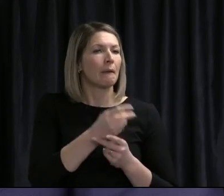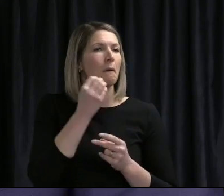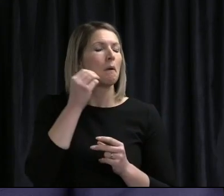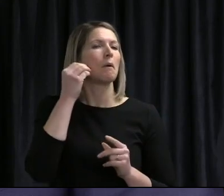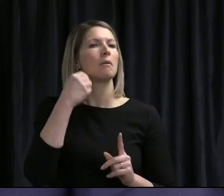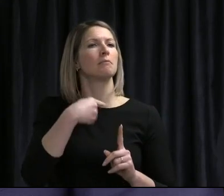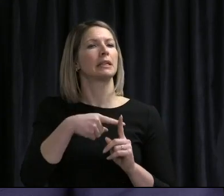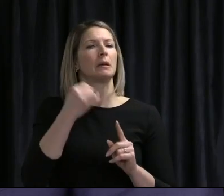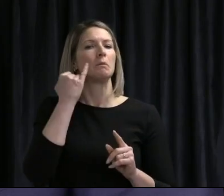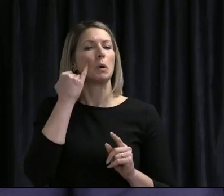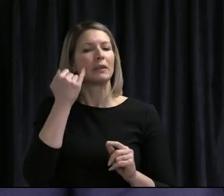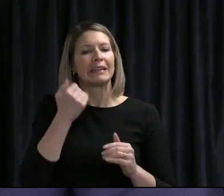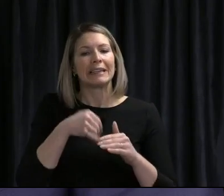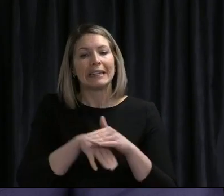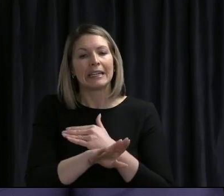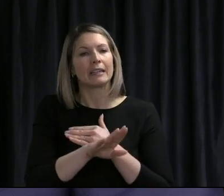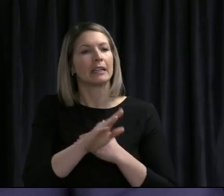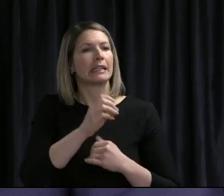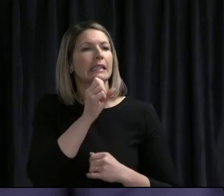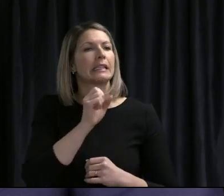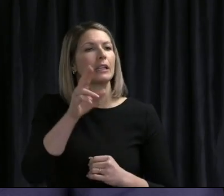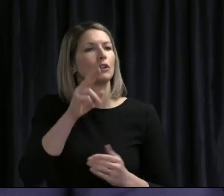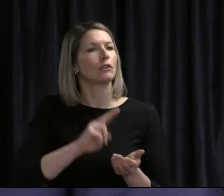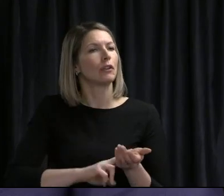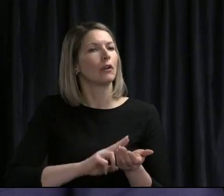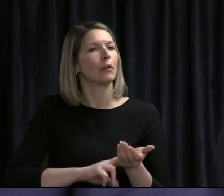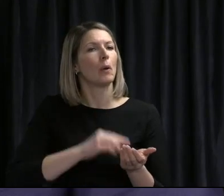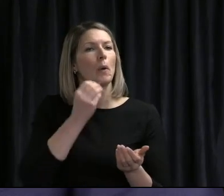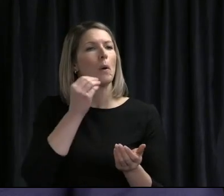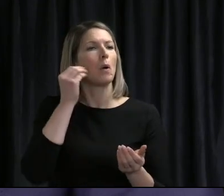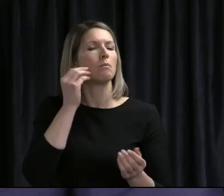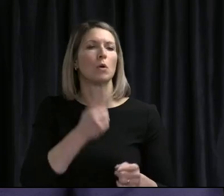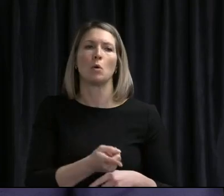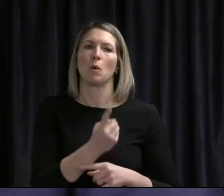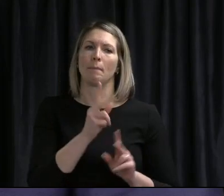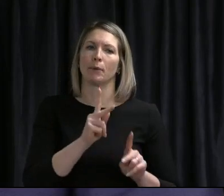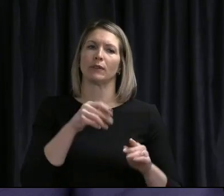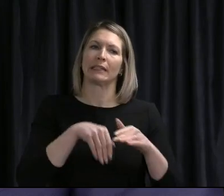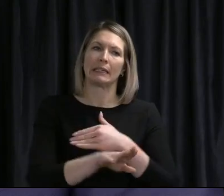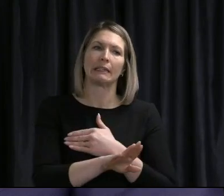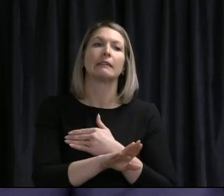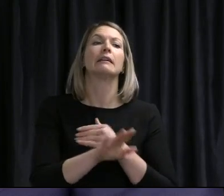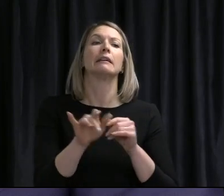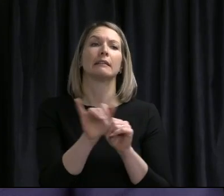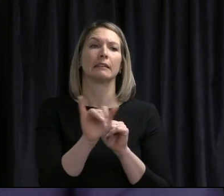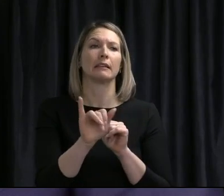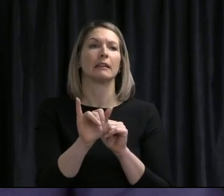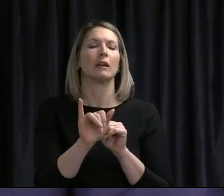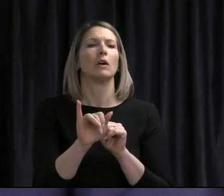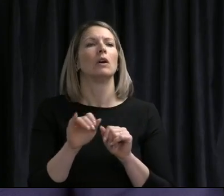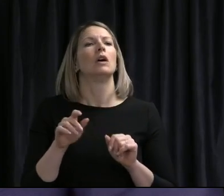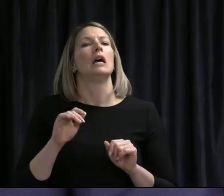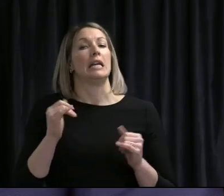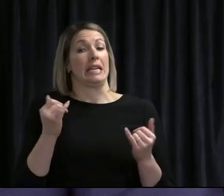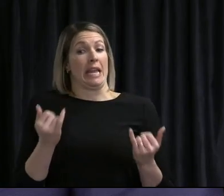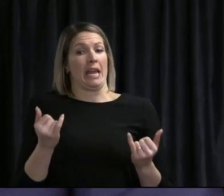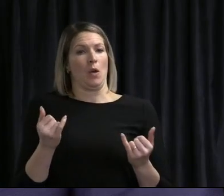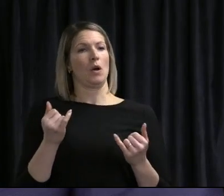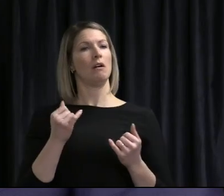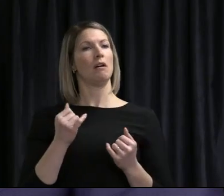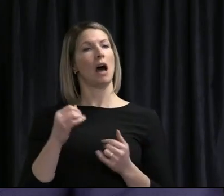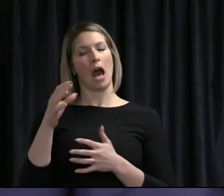follow the same logic. We have stopped all elective diagnostic and surgical